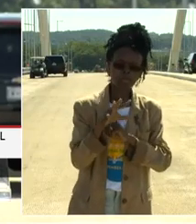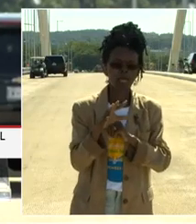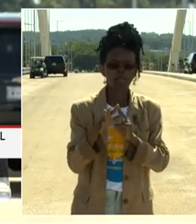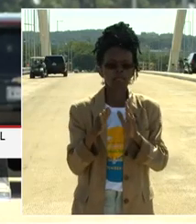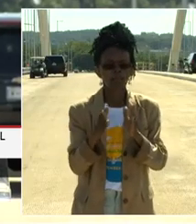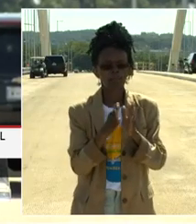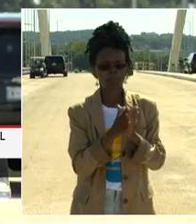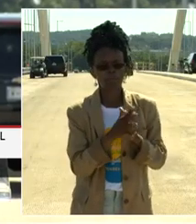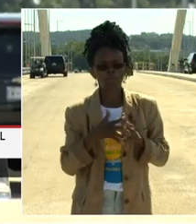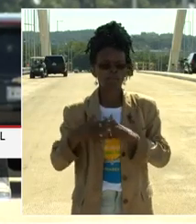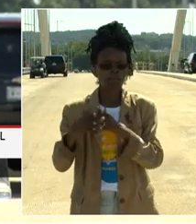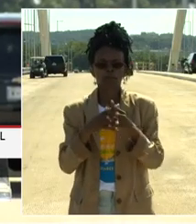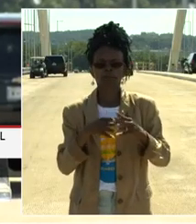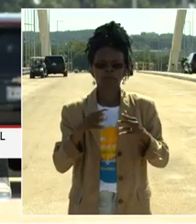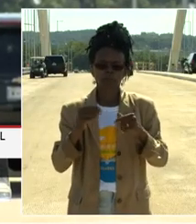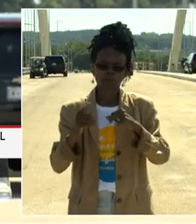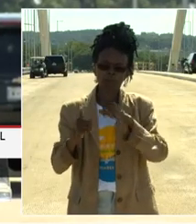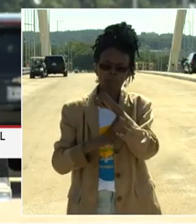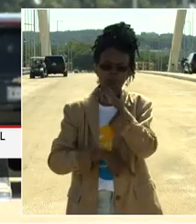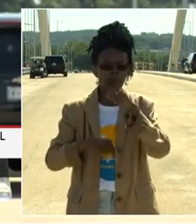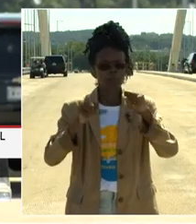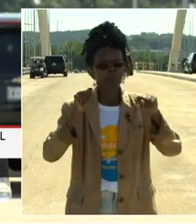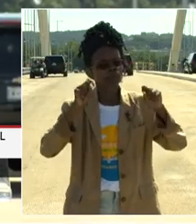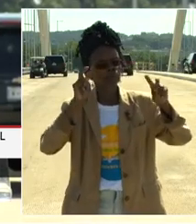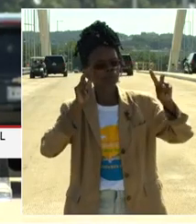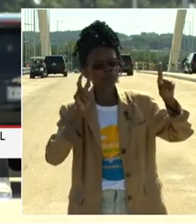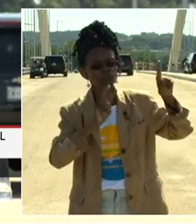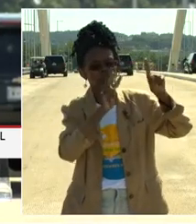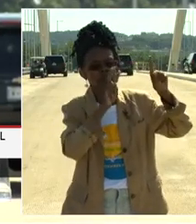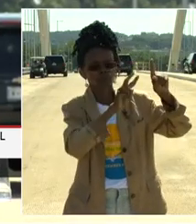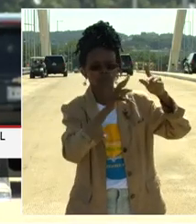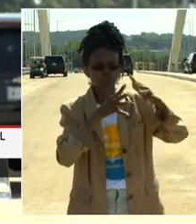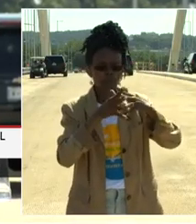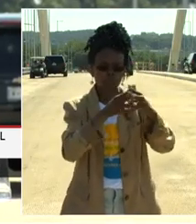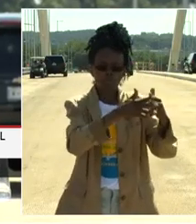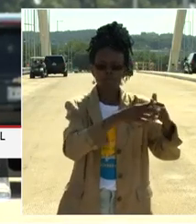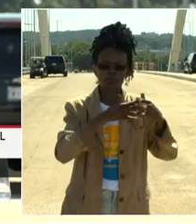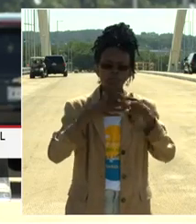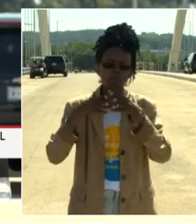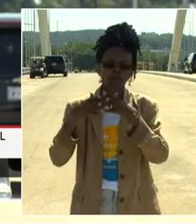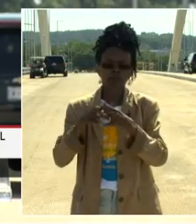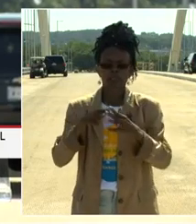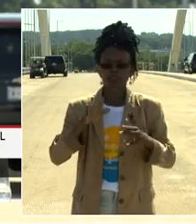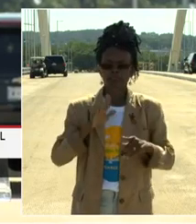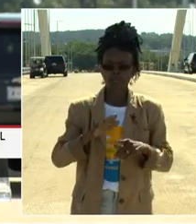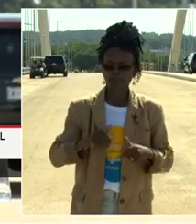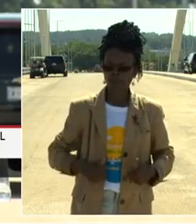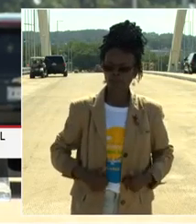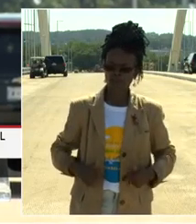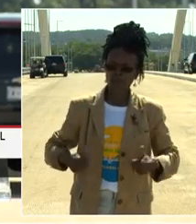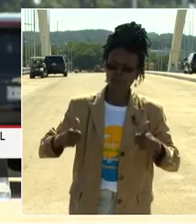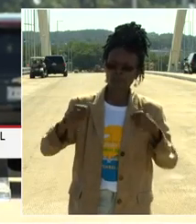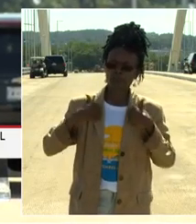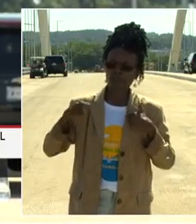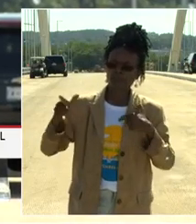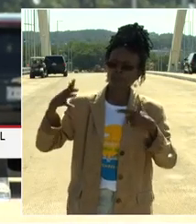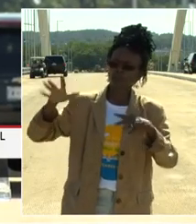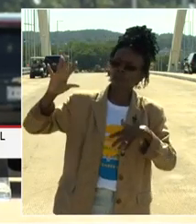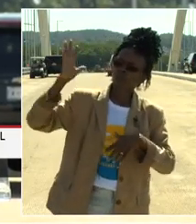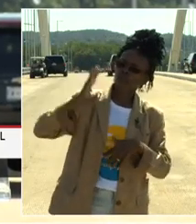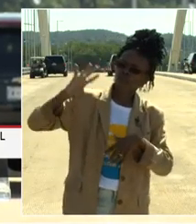American possibility. His life and the lives of the many enslaved remind us of the